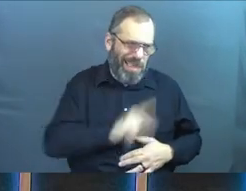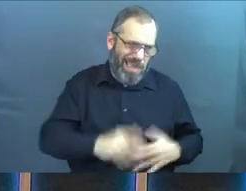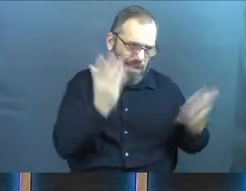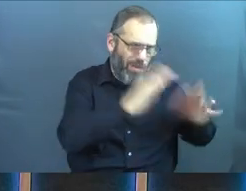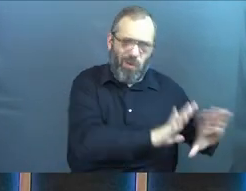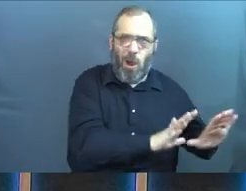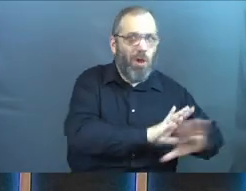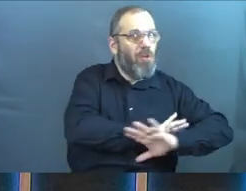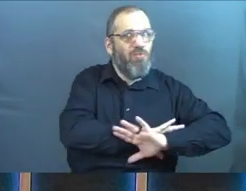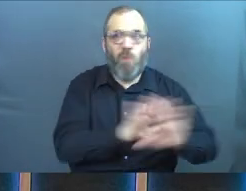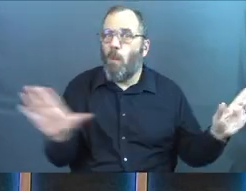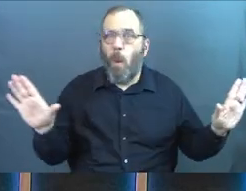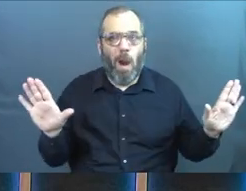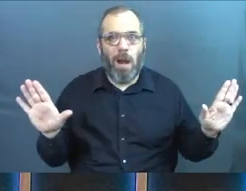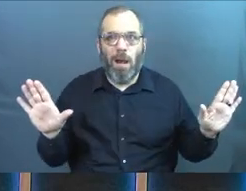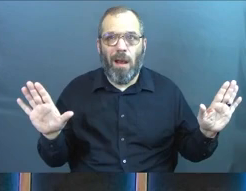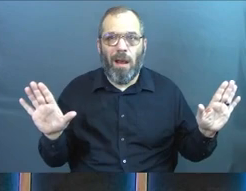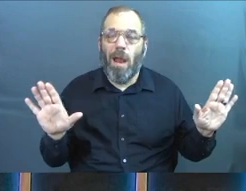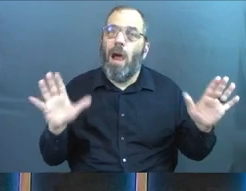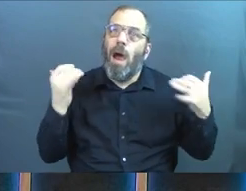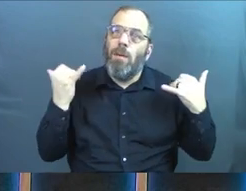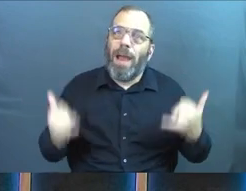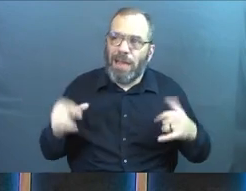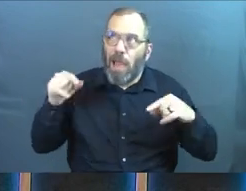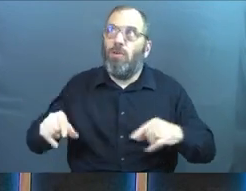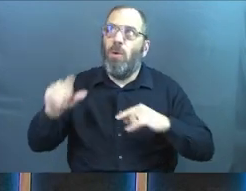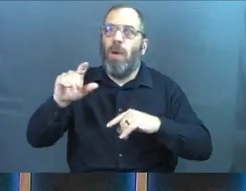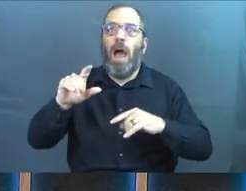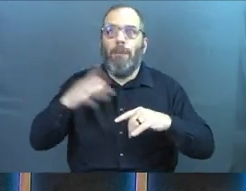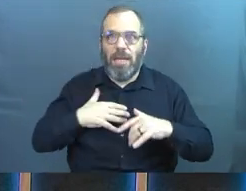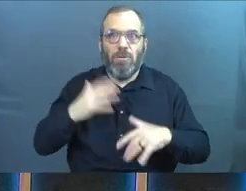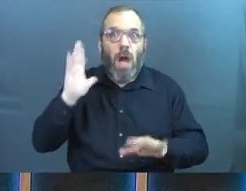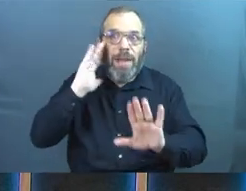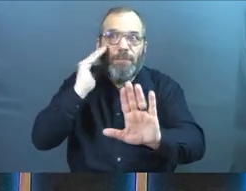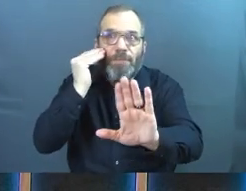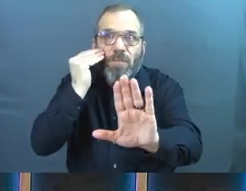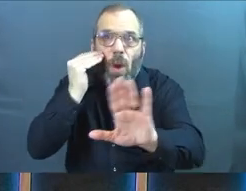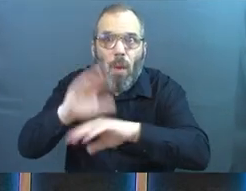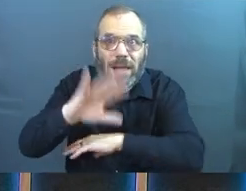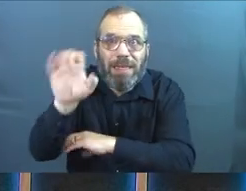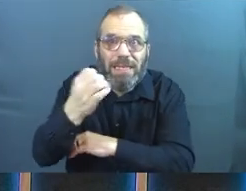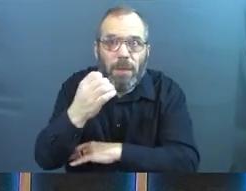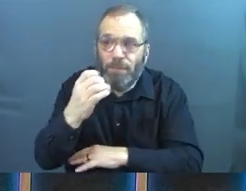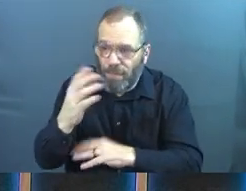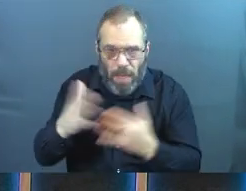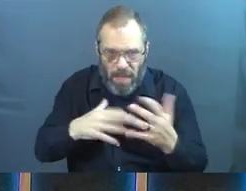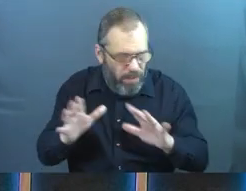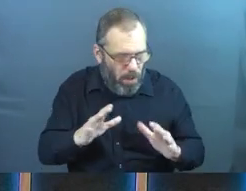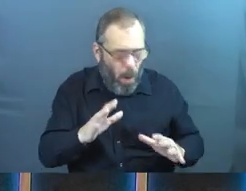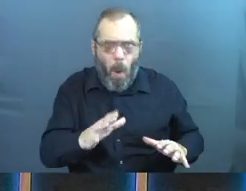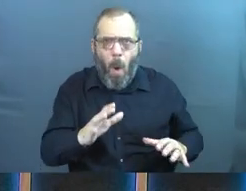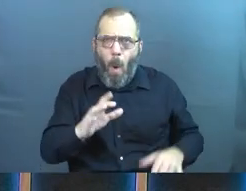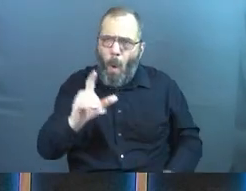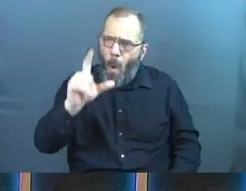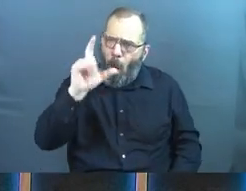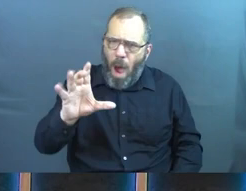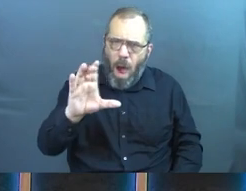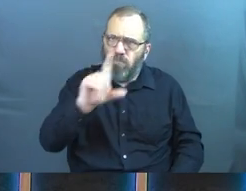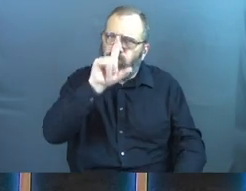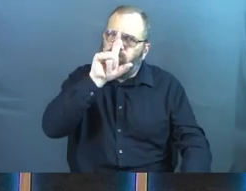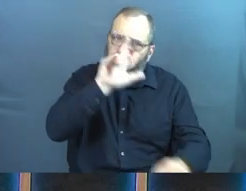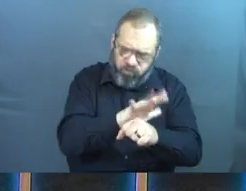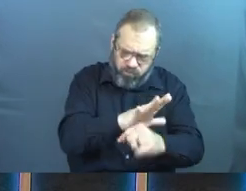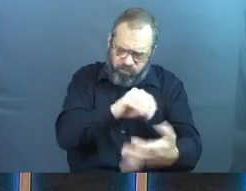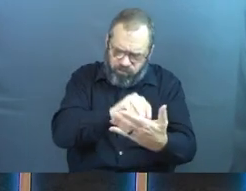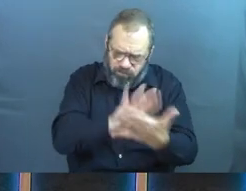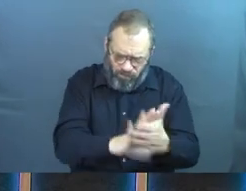of darkness anymore. But part of the reason you got to know this here on Easter is because even though that's 100% secure